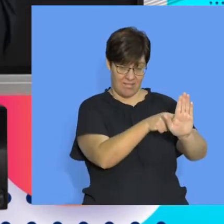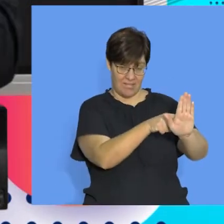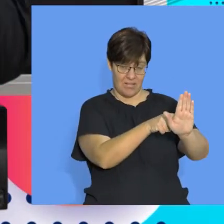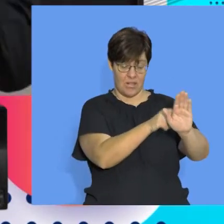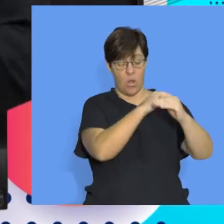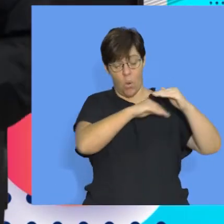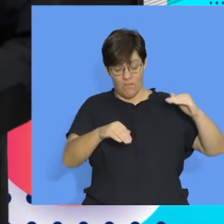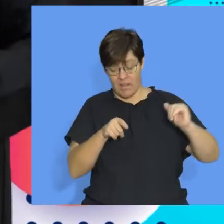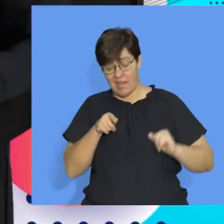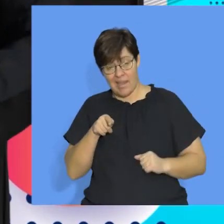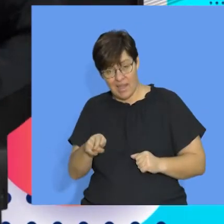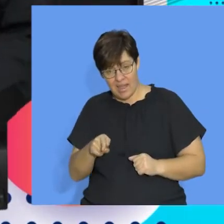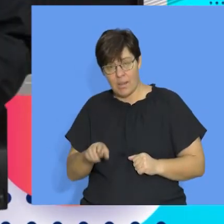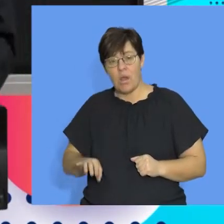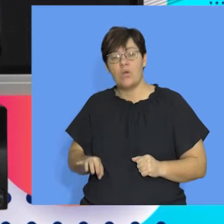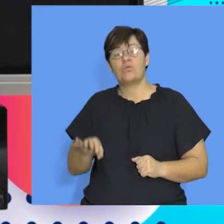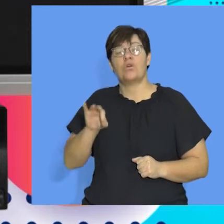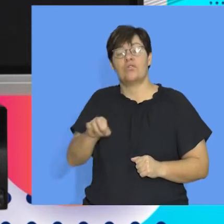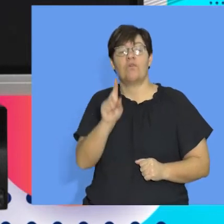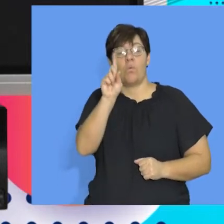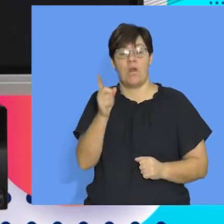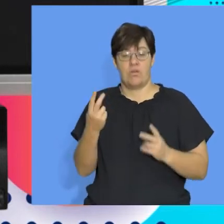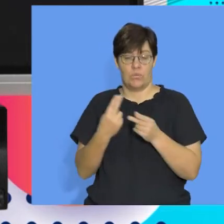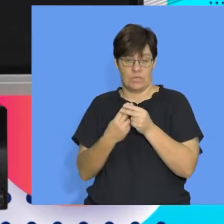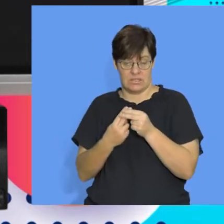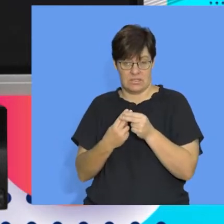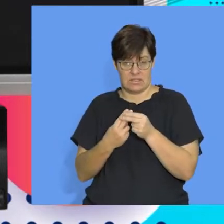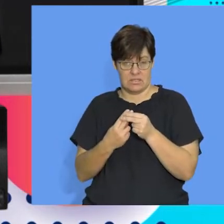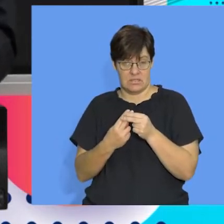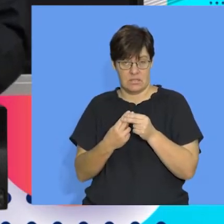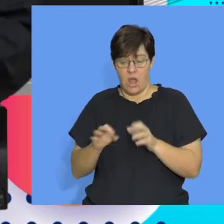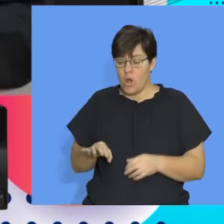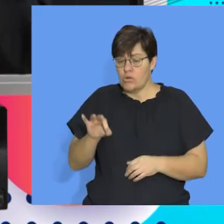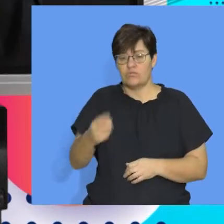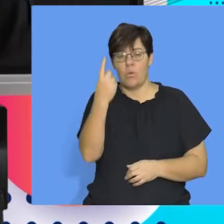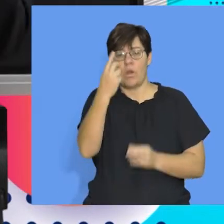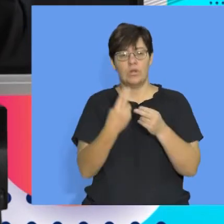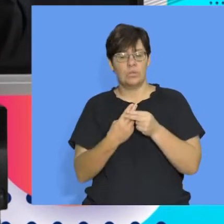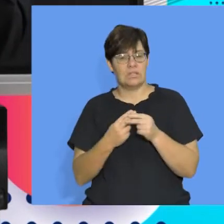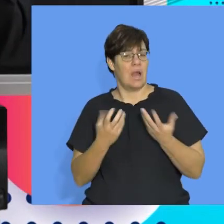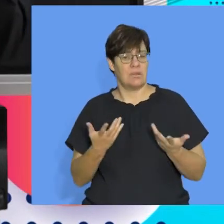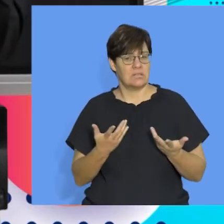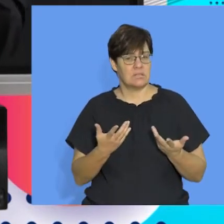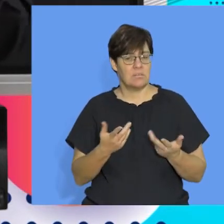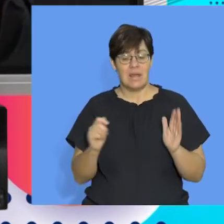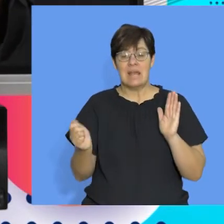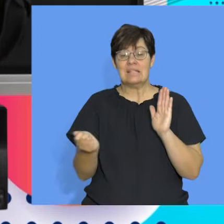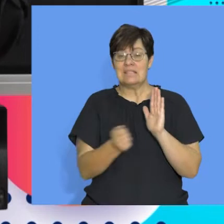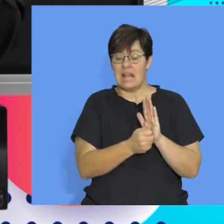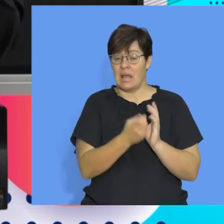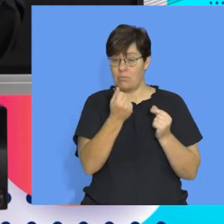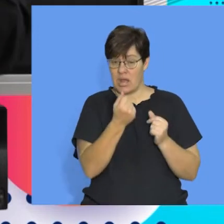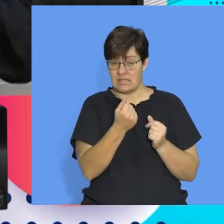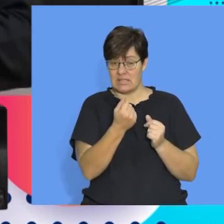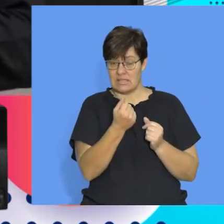your contribution per unit. What is your contribution per unit? Selling price per unit minus